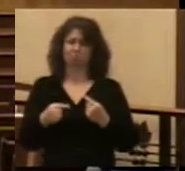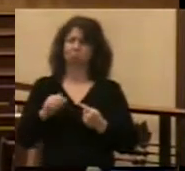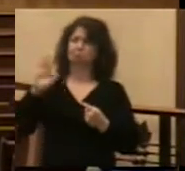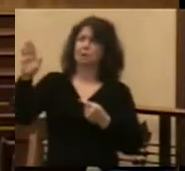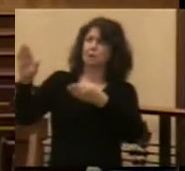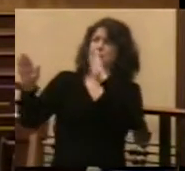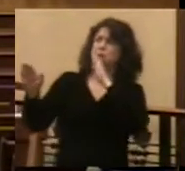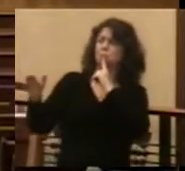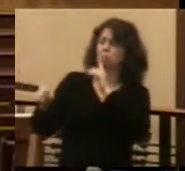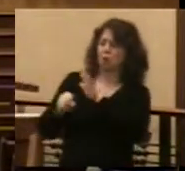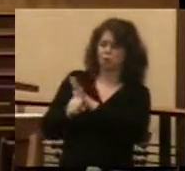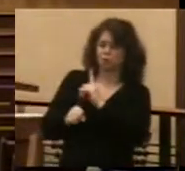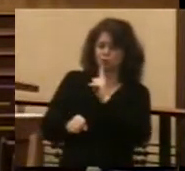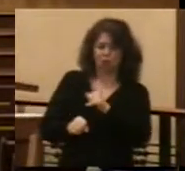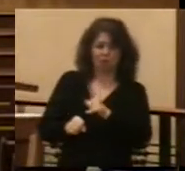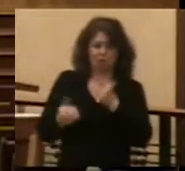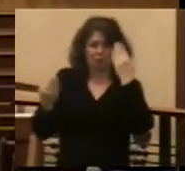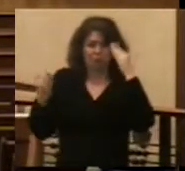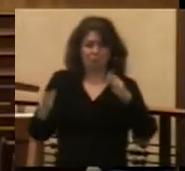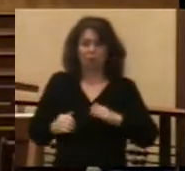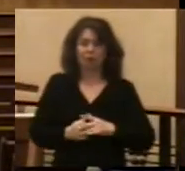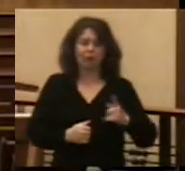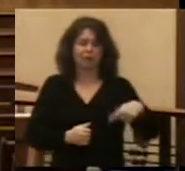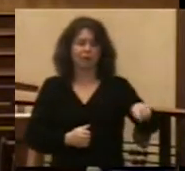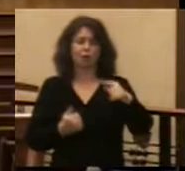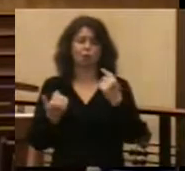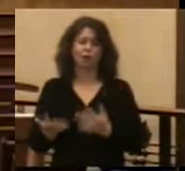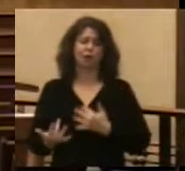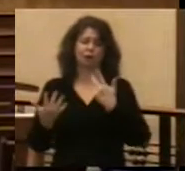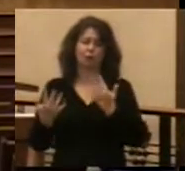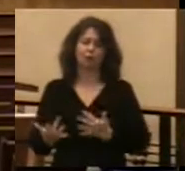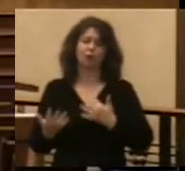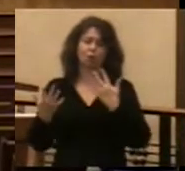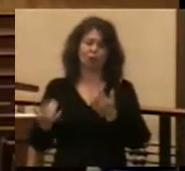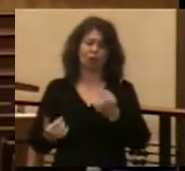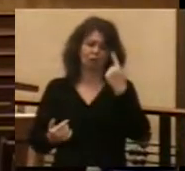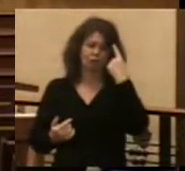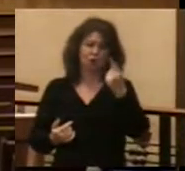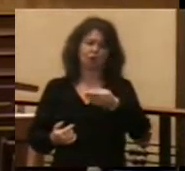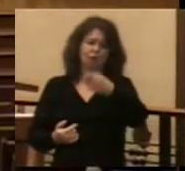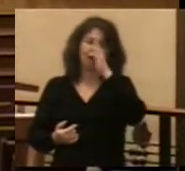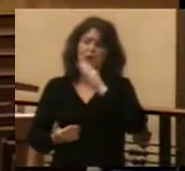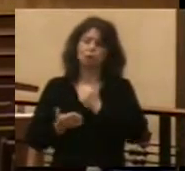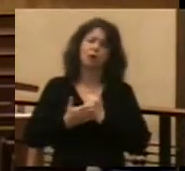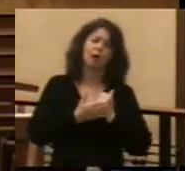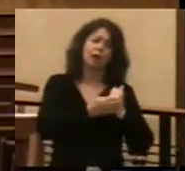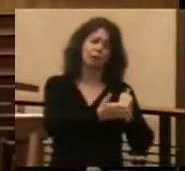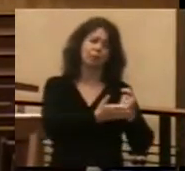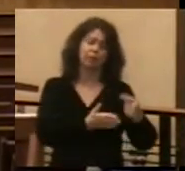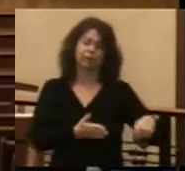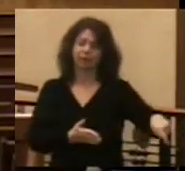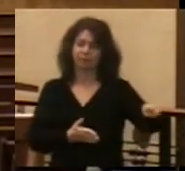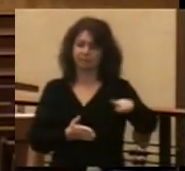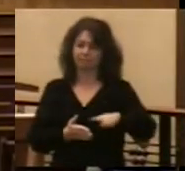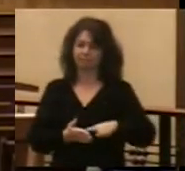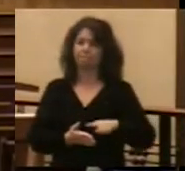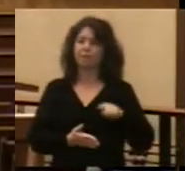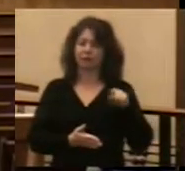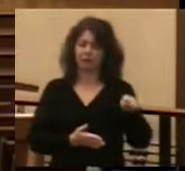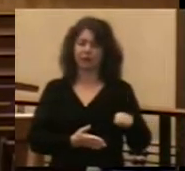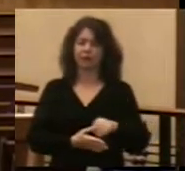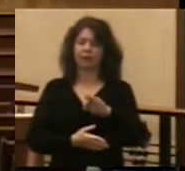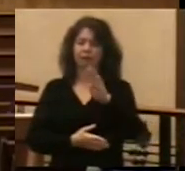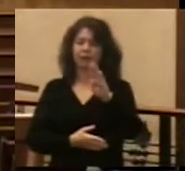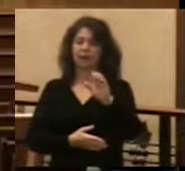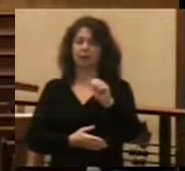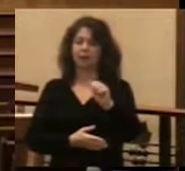longing for signs and fulfillment that God will indeed deliver them, and longing for a word